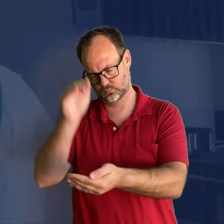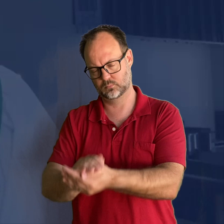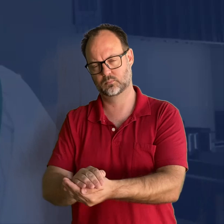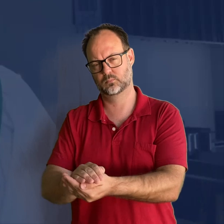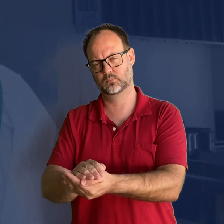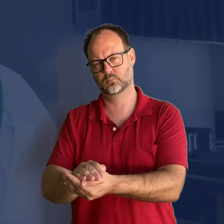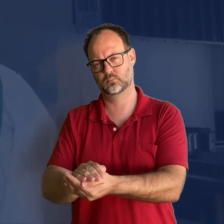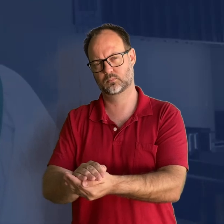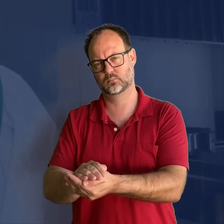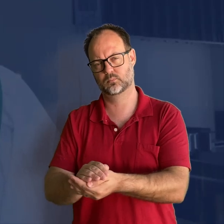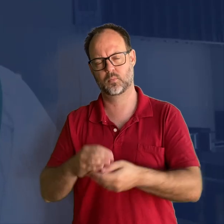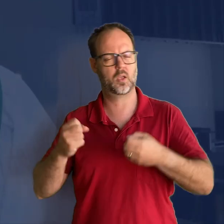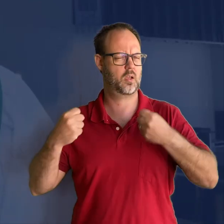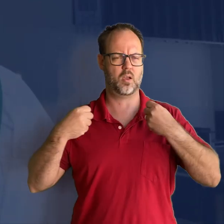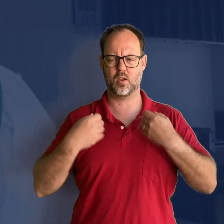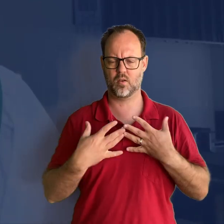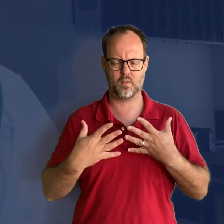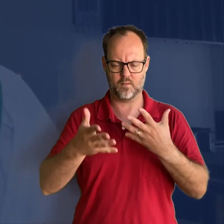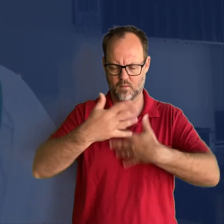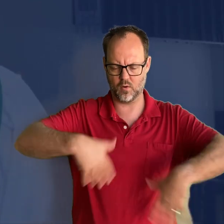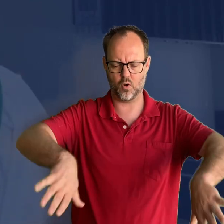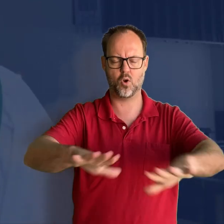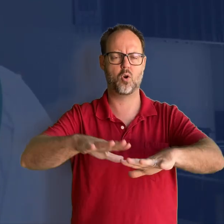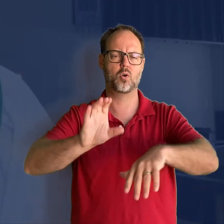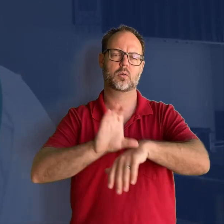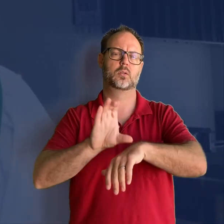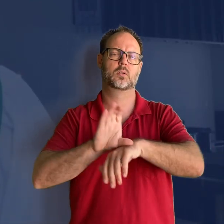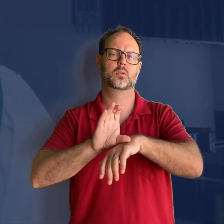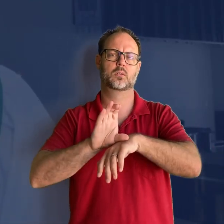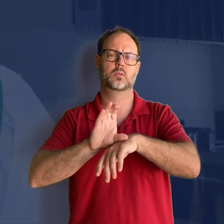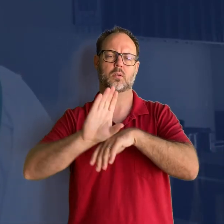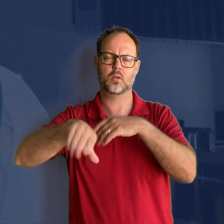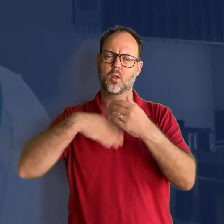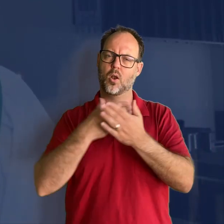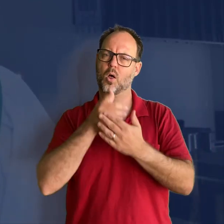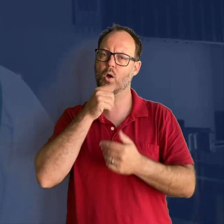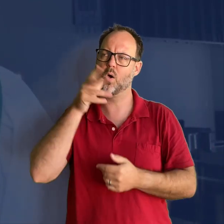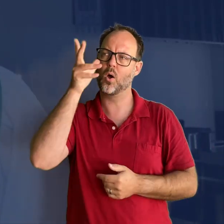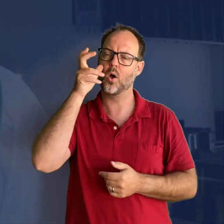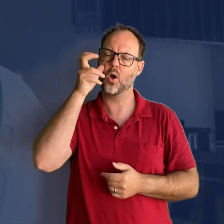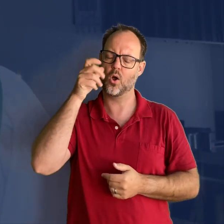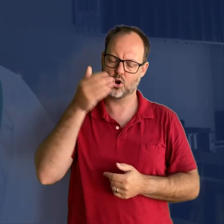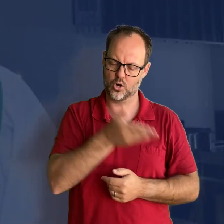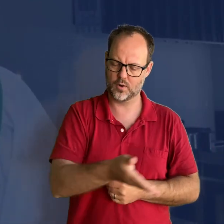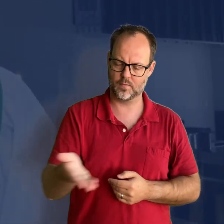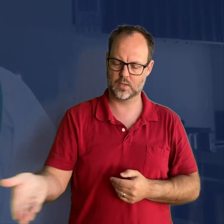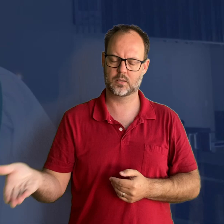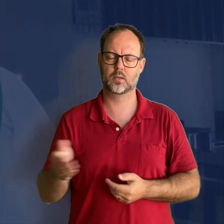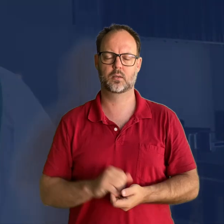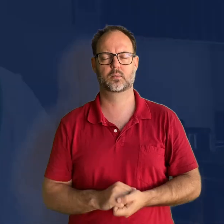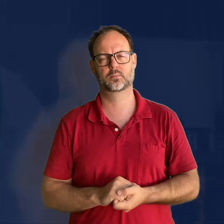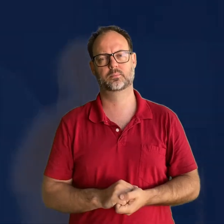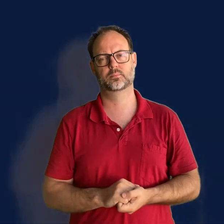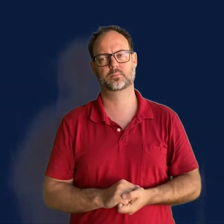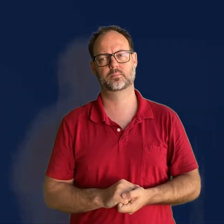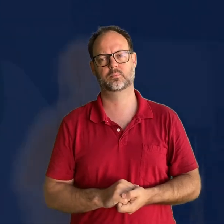husband. And great fear came upon the whole church and upon all who heard of these things.